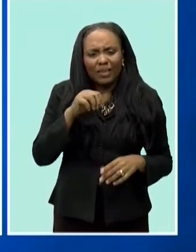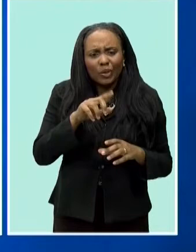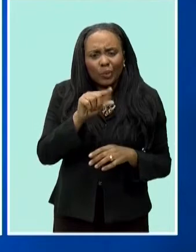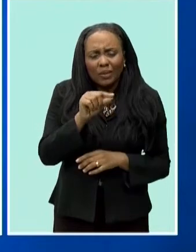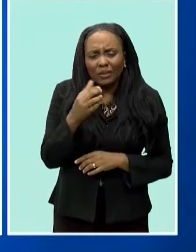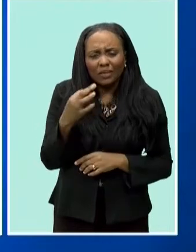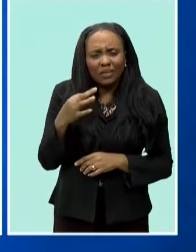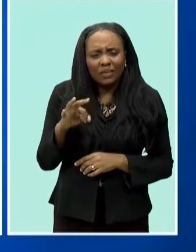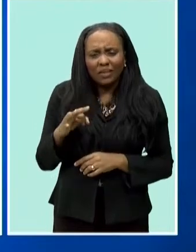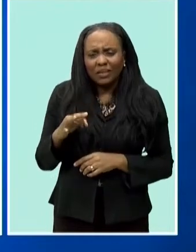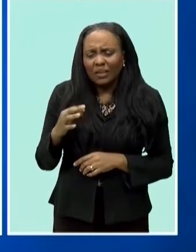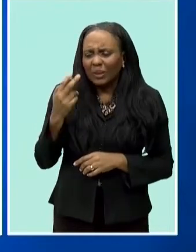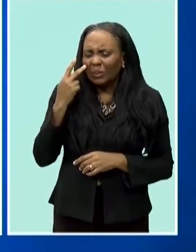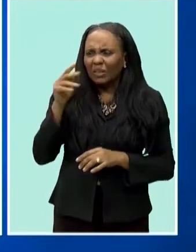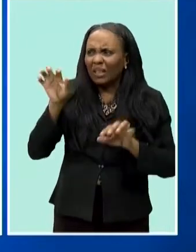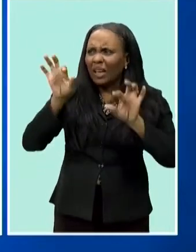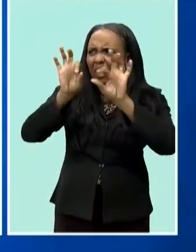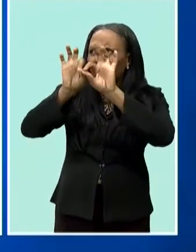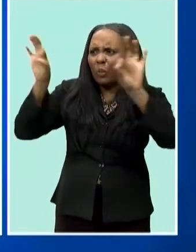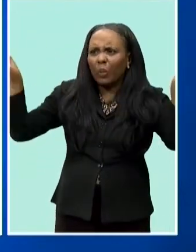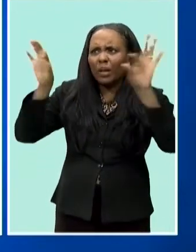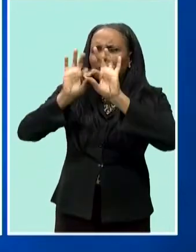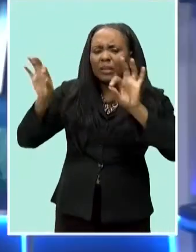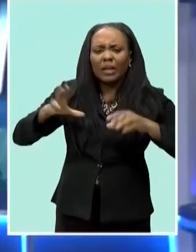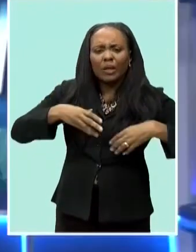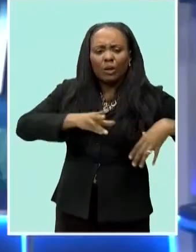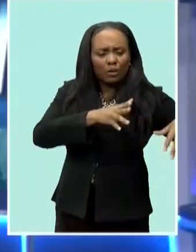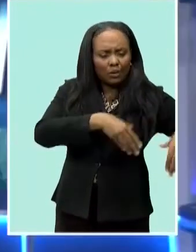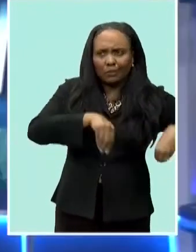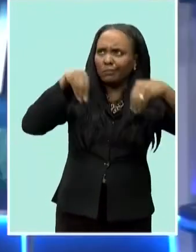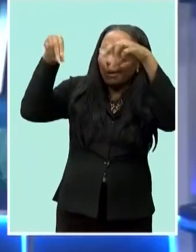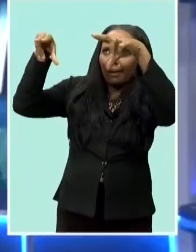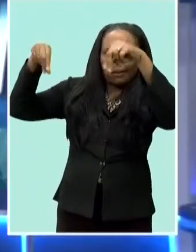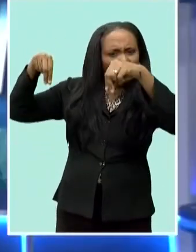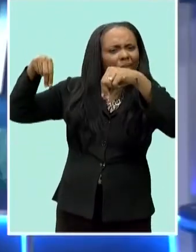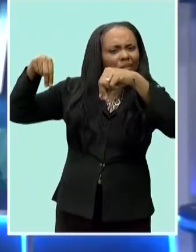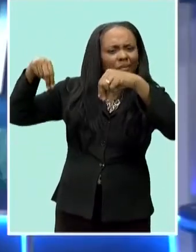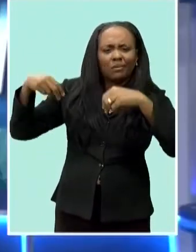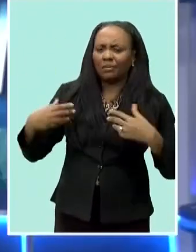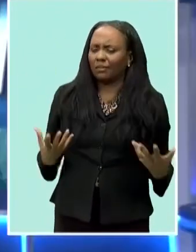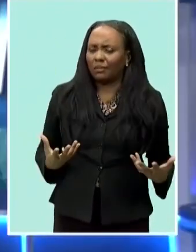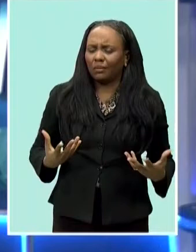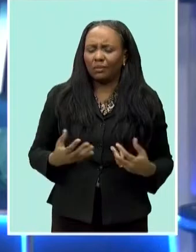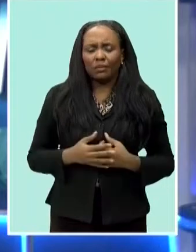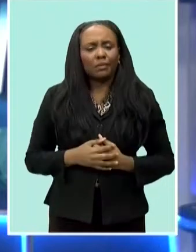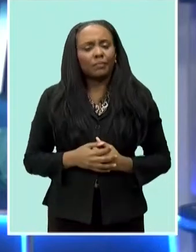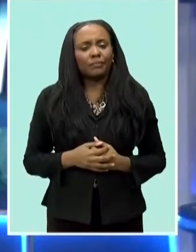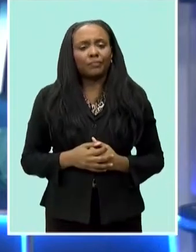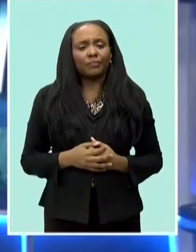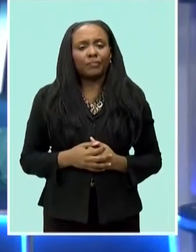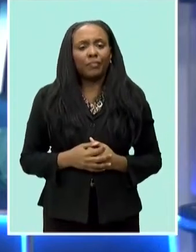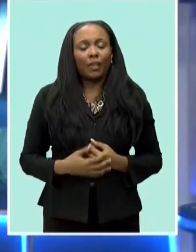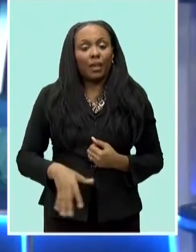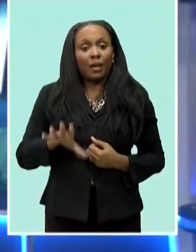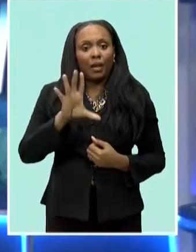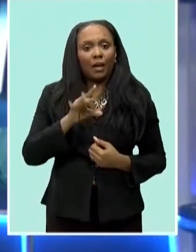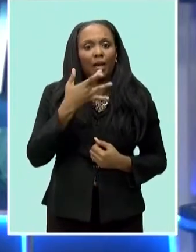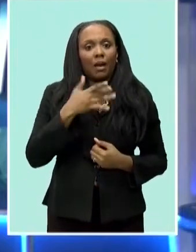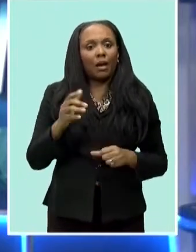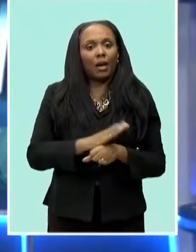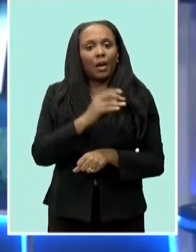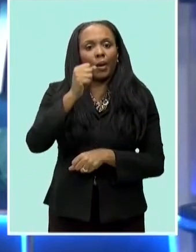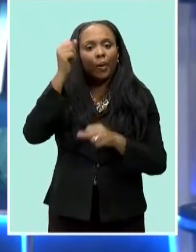on something that can potentially be an electrical wire. 8 of the 11 lucky winners of the Morning Barbados 11